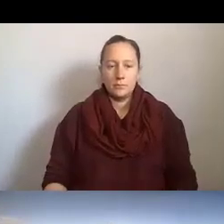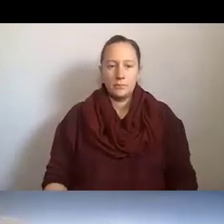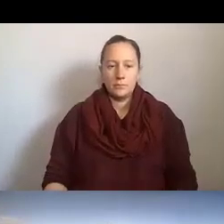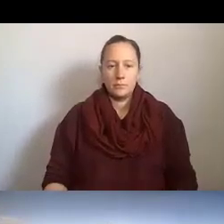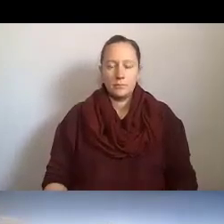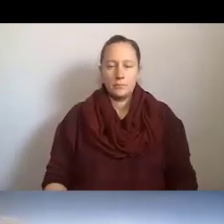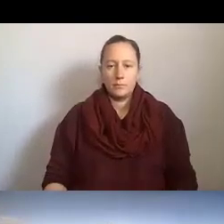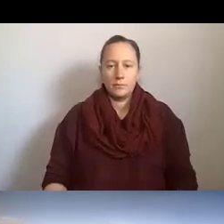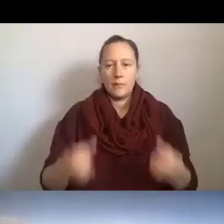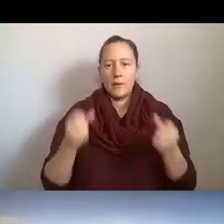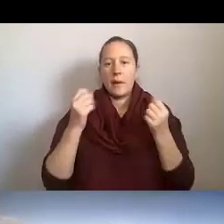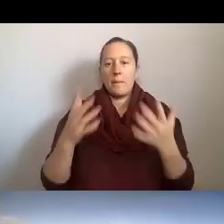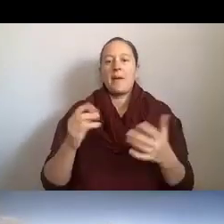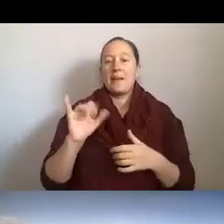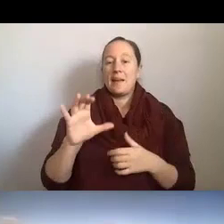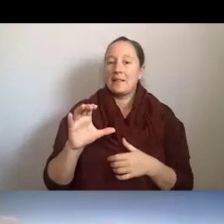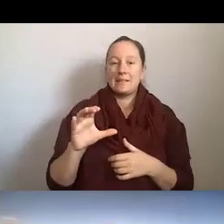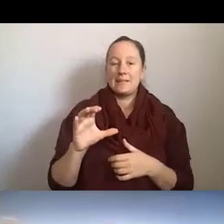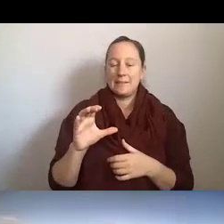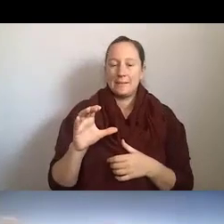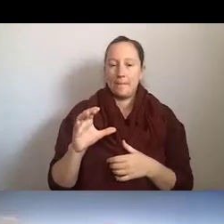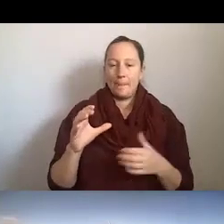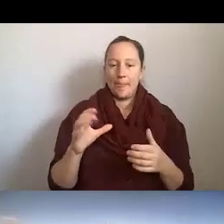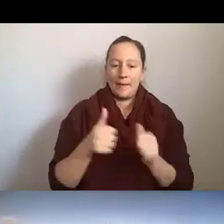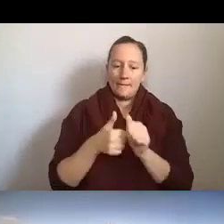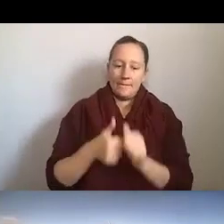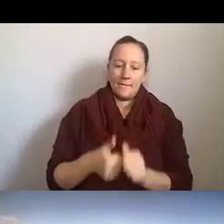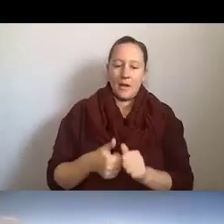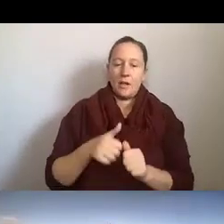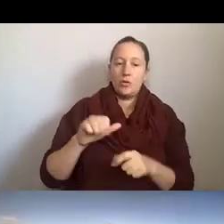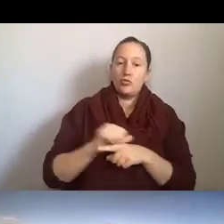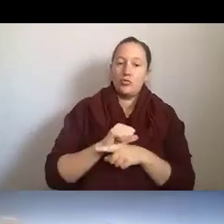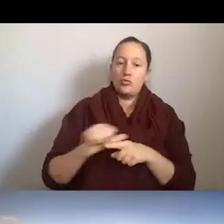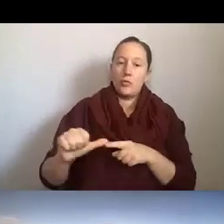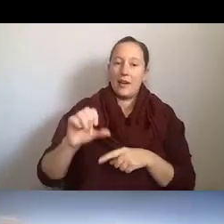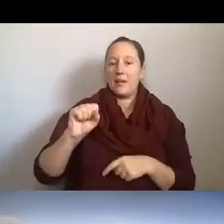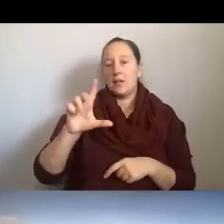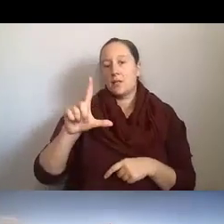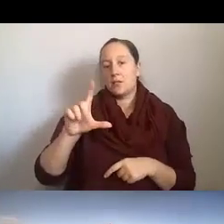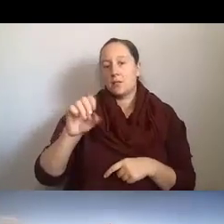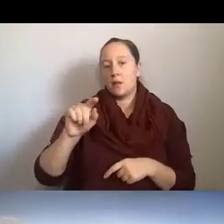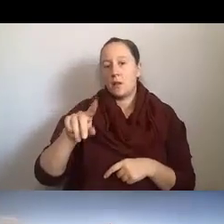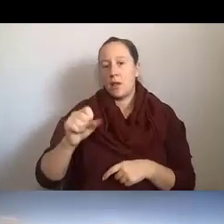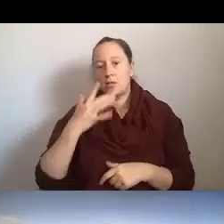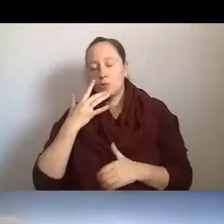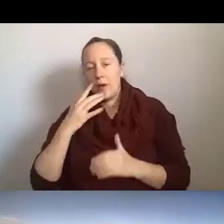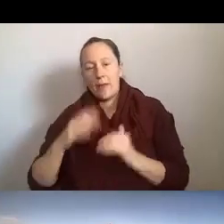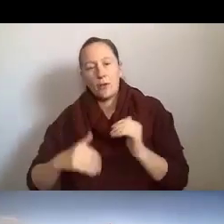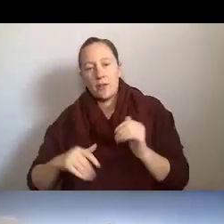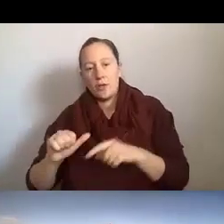ends, you submit the termination notice through Xtrain. Next.